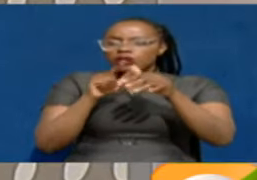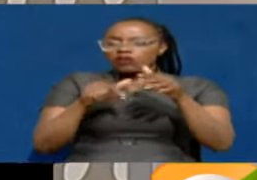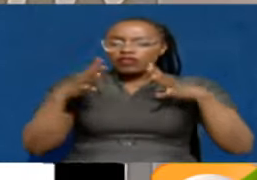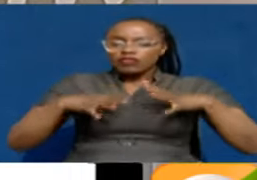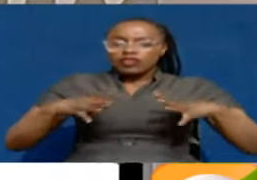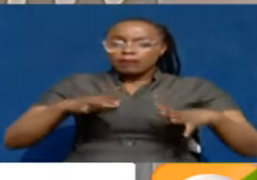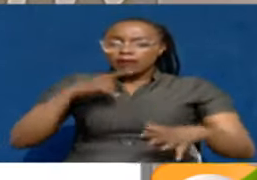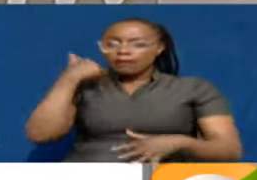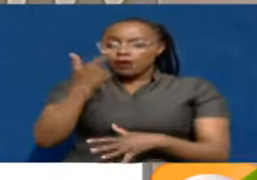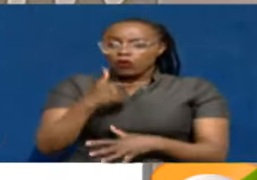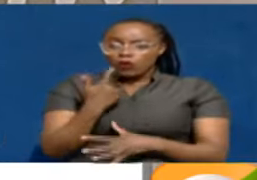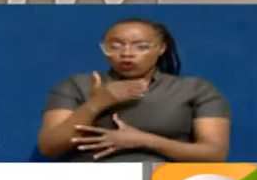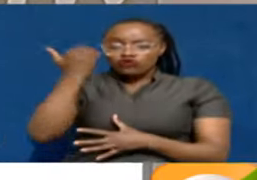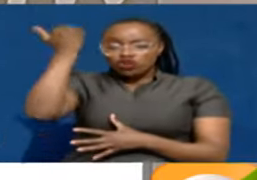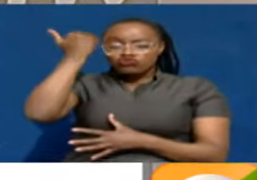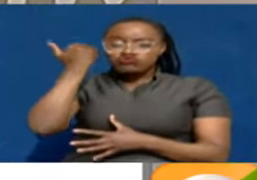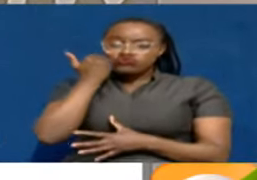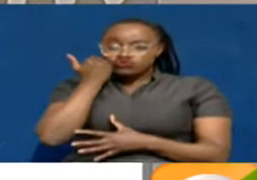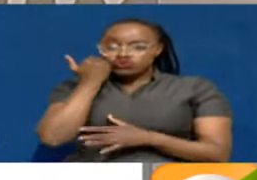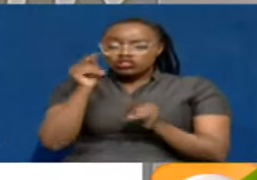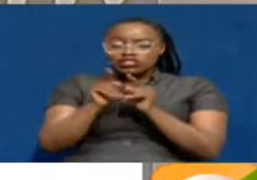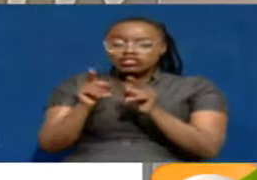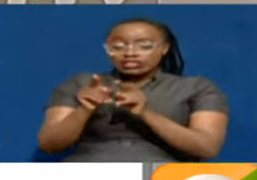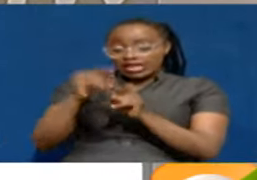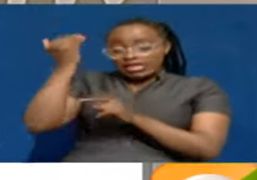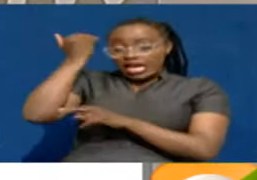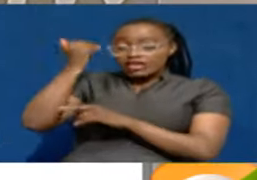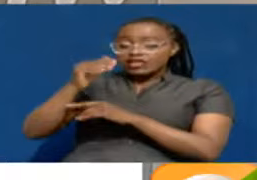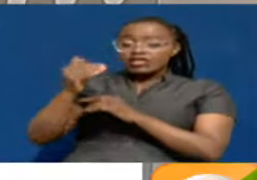persons who sued the state for torture